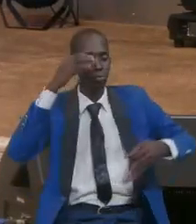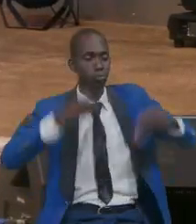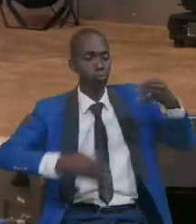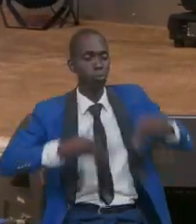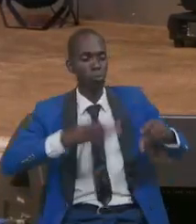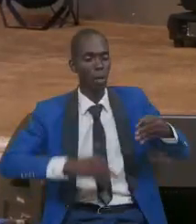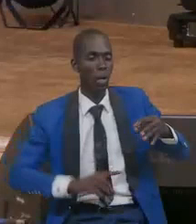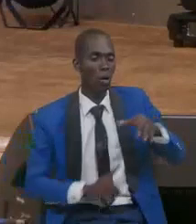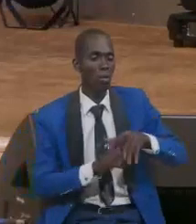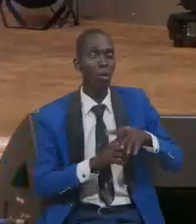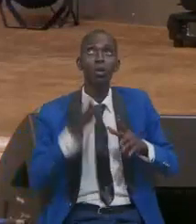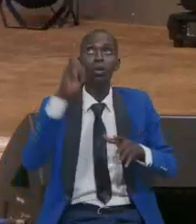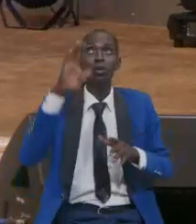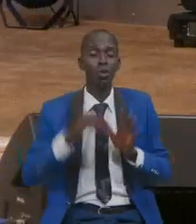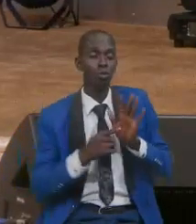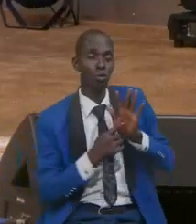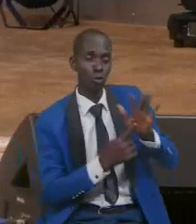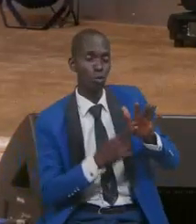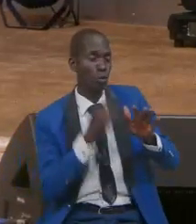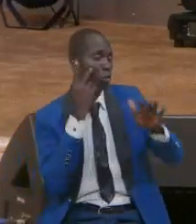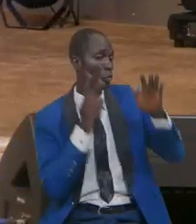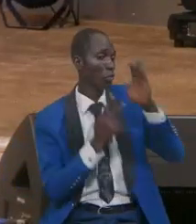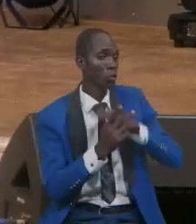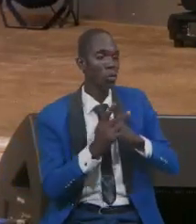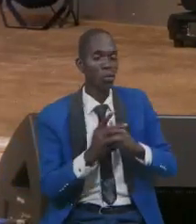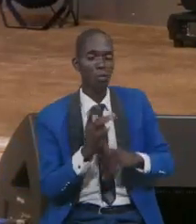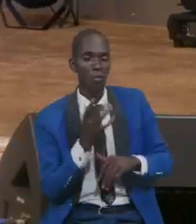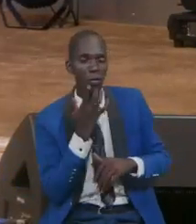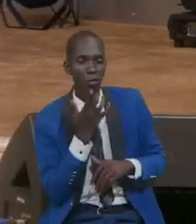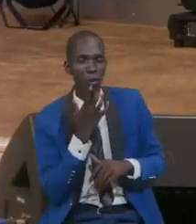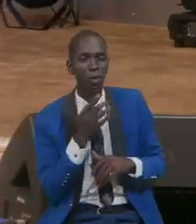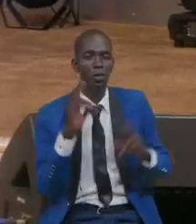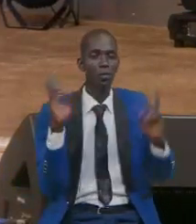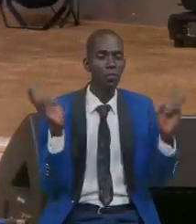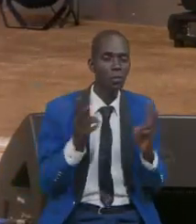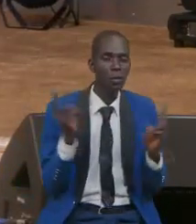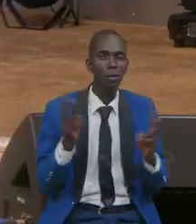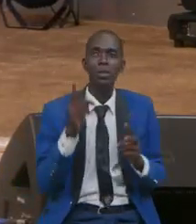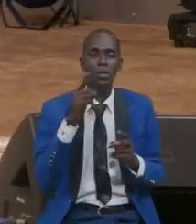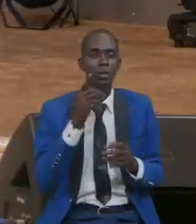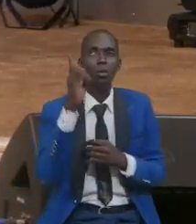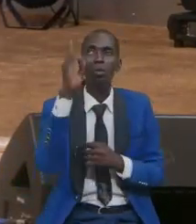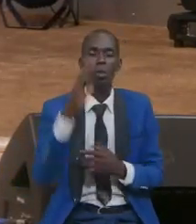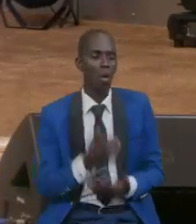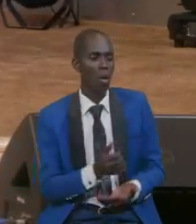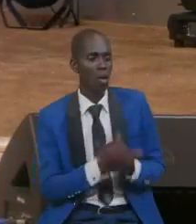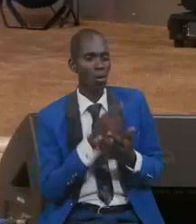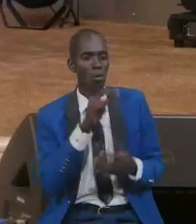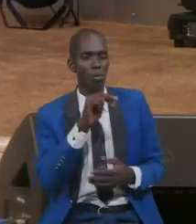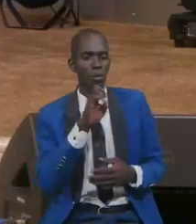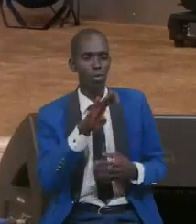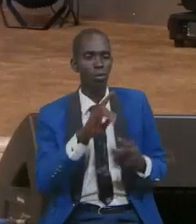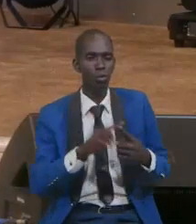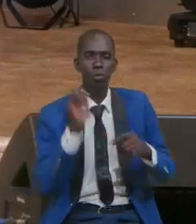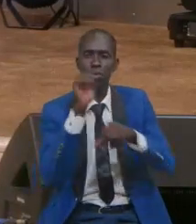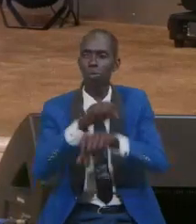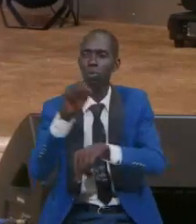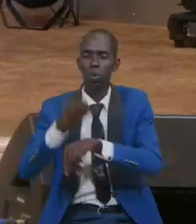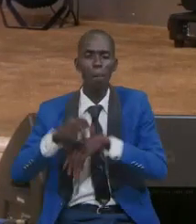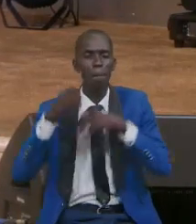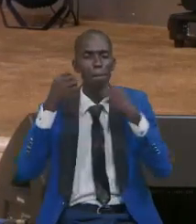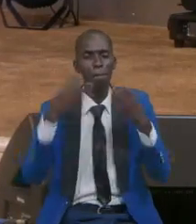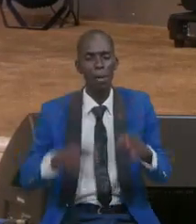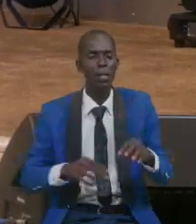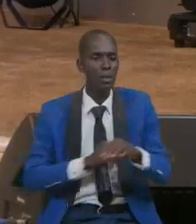God showed him, the victory, the triumph, the conquering, he conquered many nations, and it was God that gave him the victory.